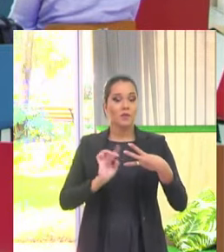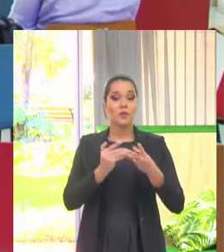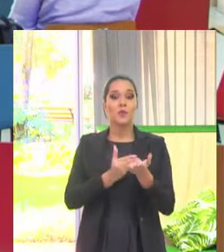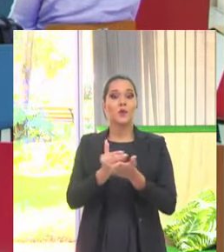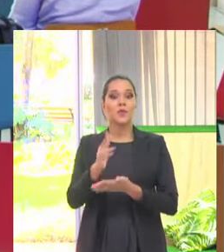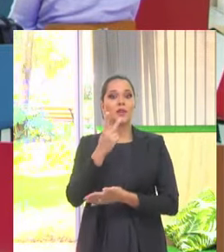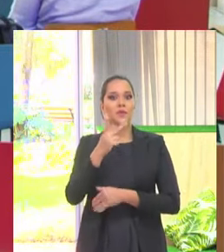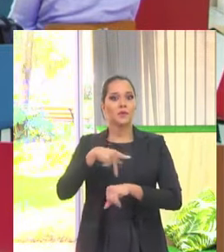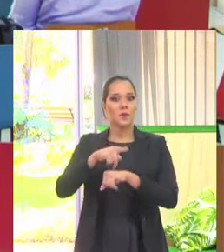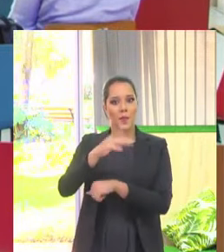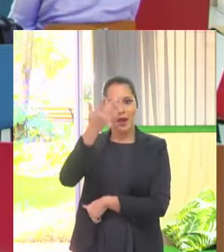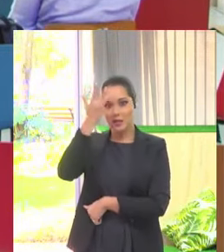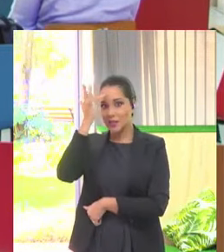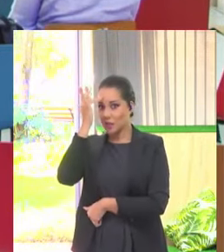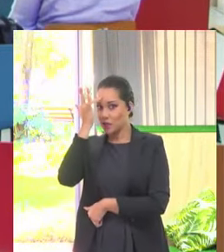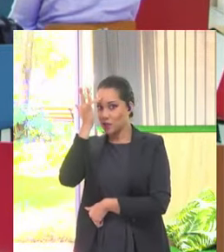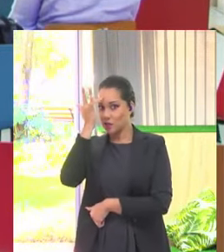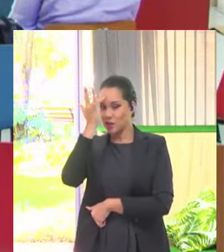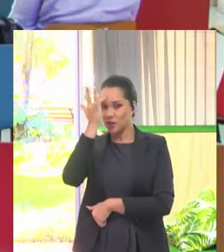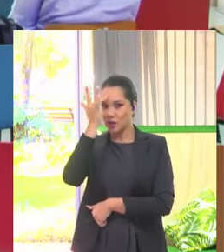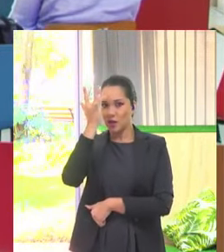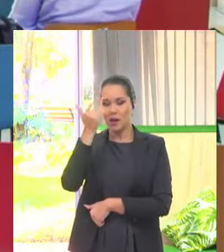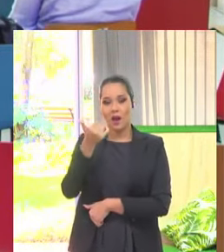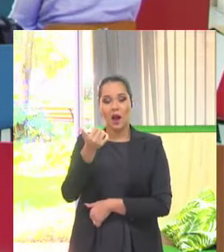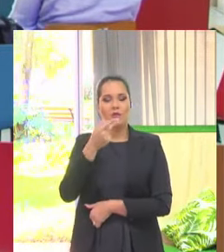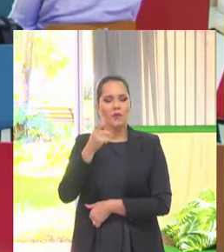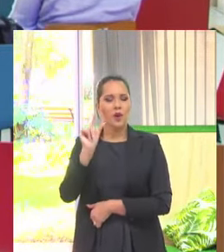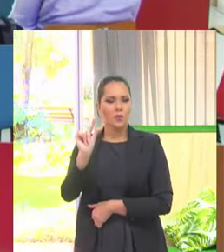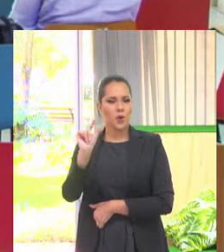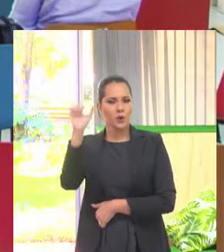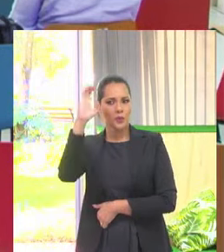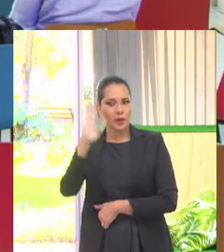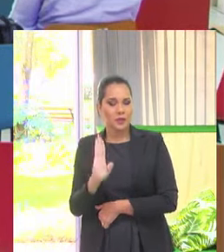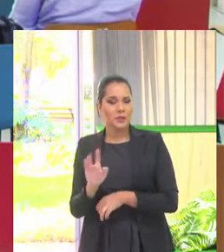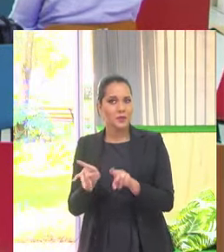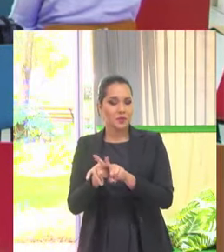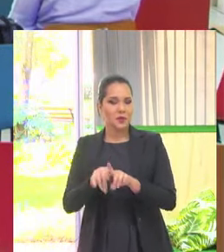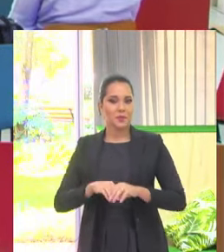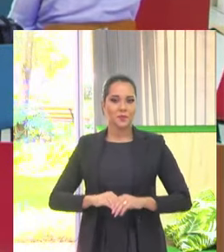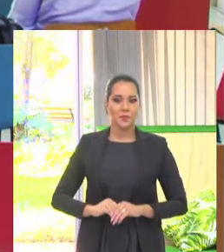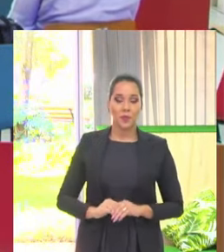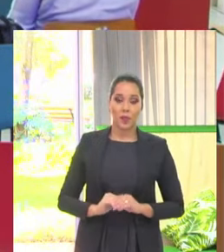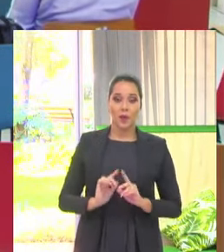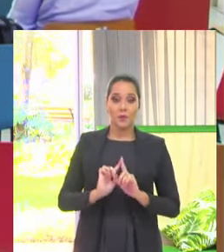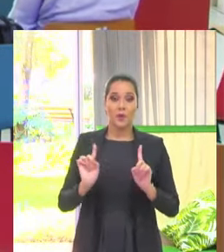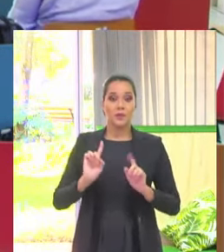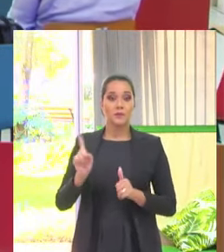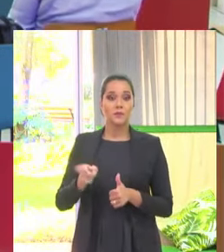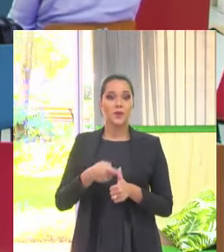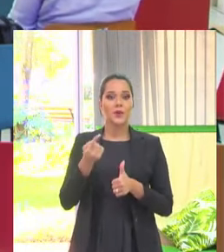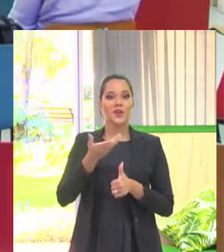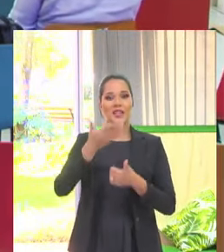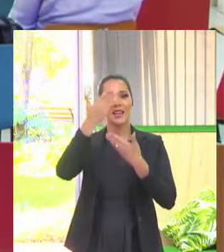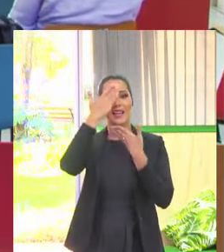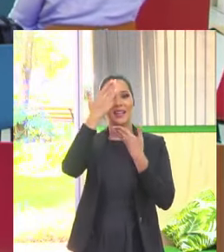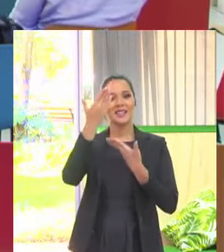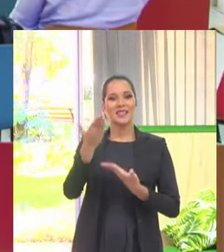then I will come to Brazil a little bit. But first, I want to thank Brazil.